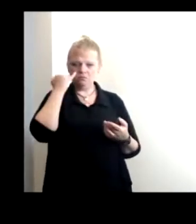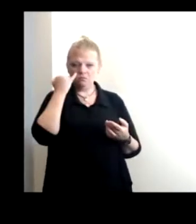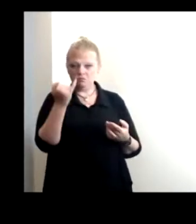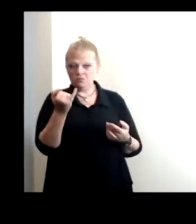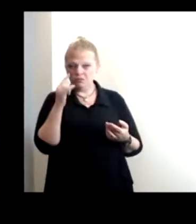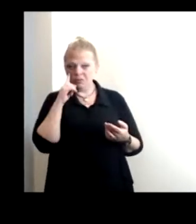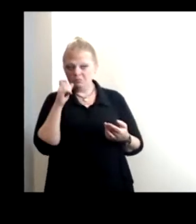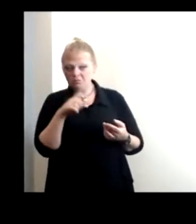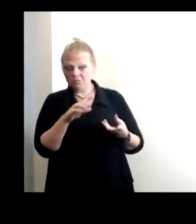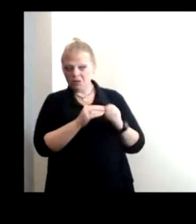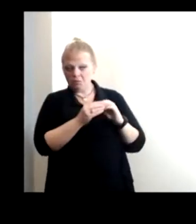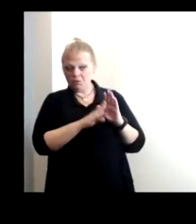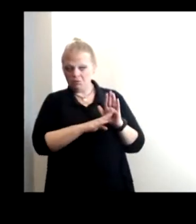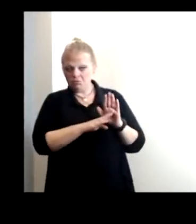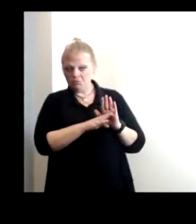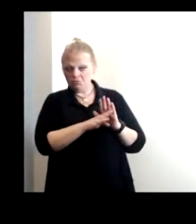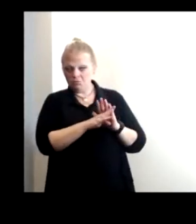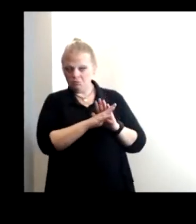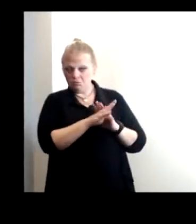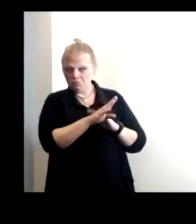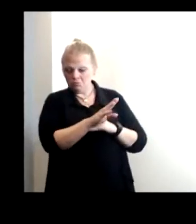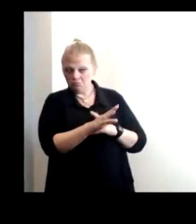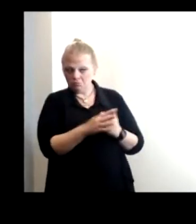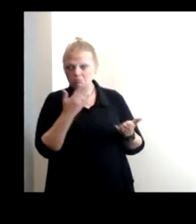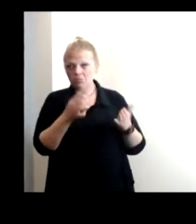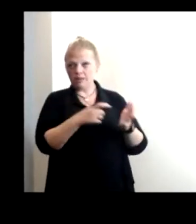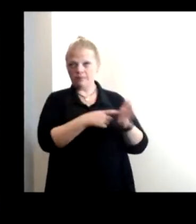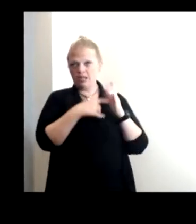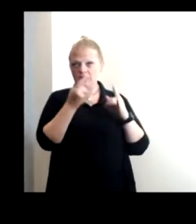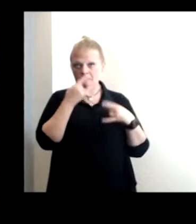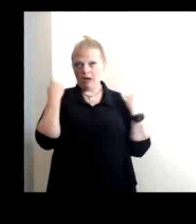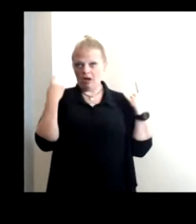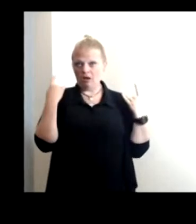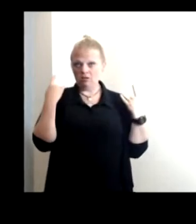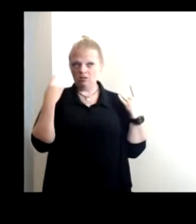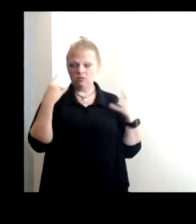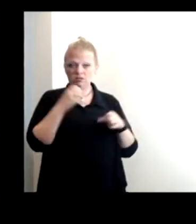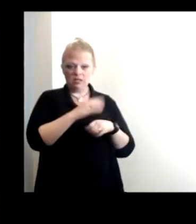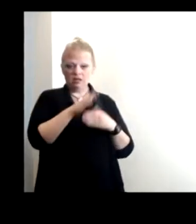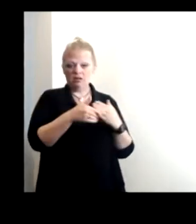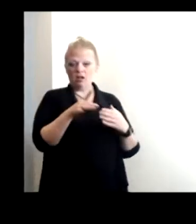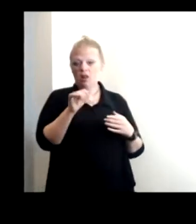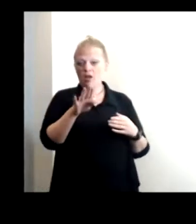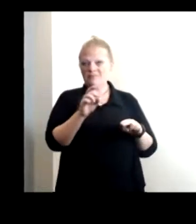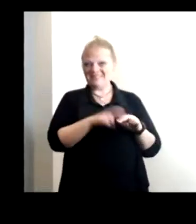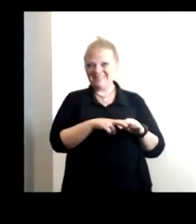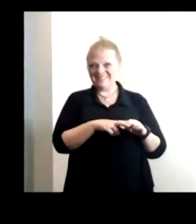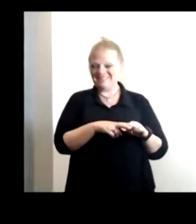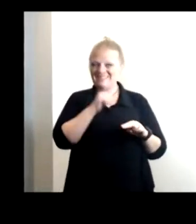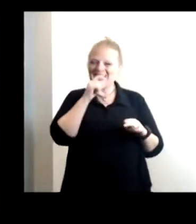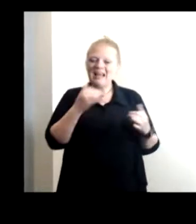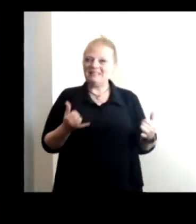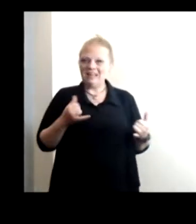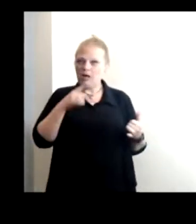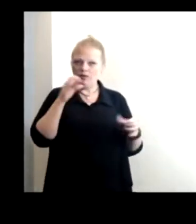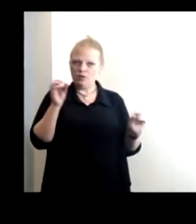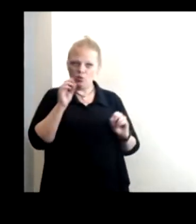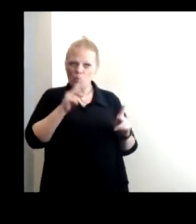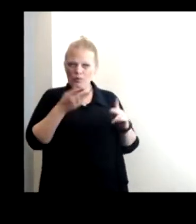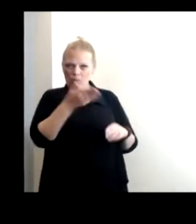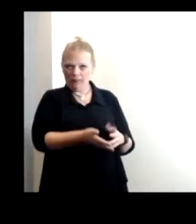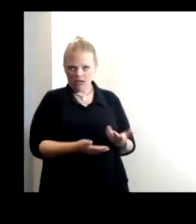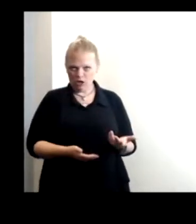that the numbers are continuing to grow, then we may mandate that masks are in all club seats. We don't have that issue right now because there's no fans in the